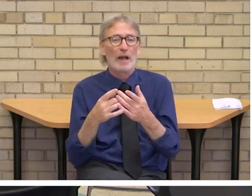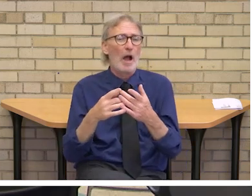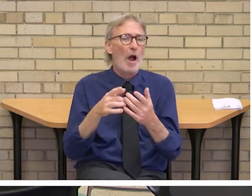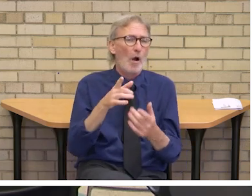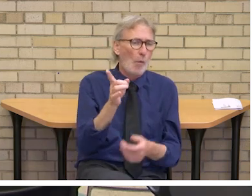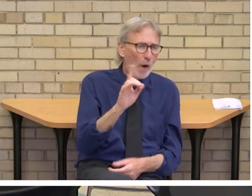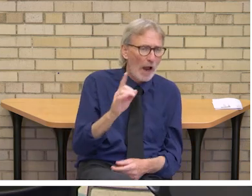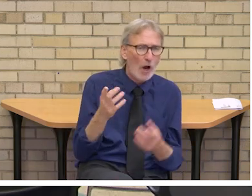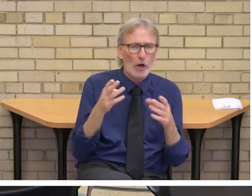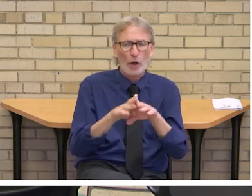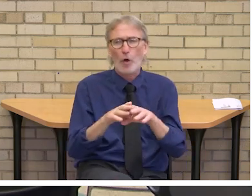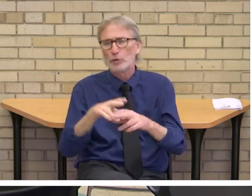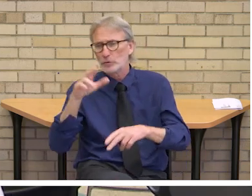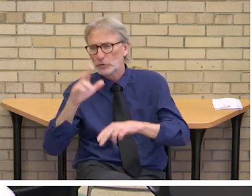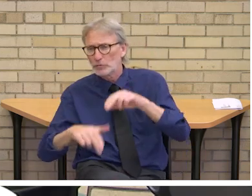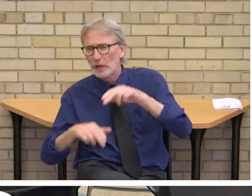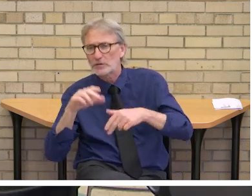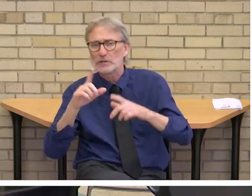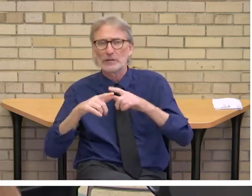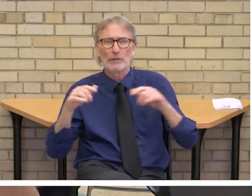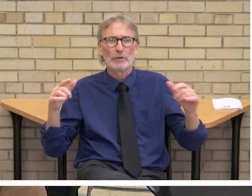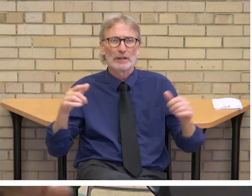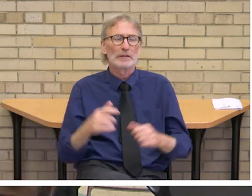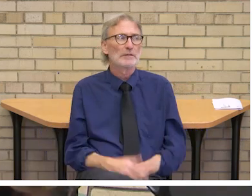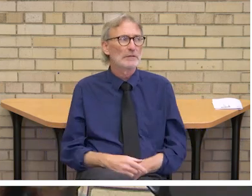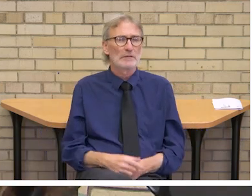and constructions and all this kind of stuff?